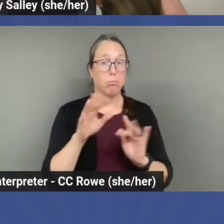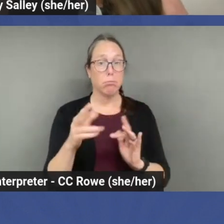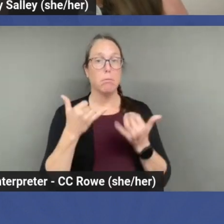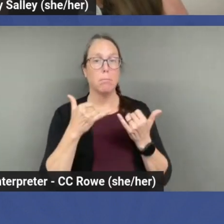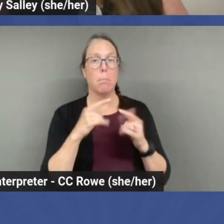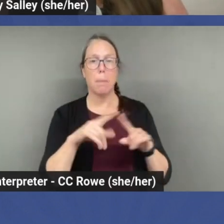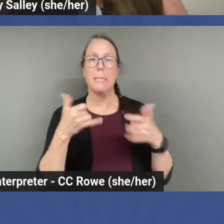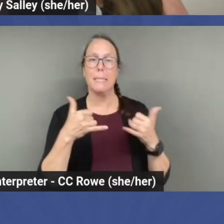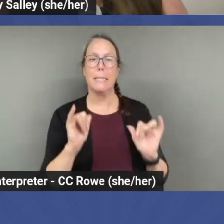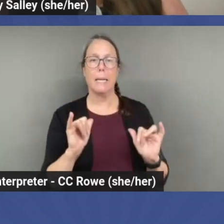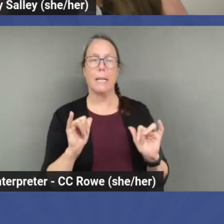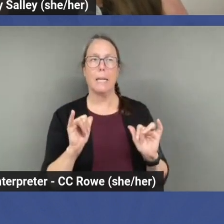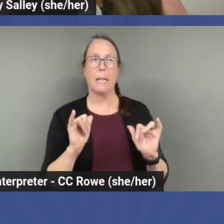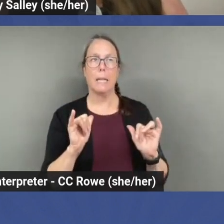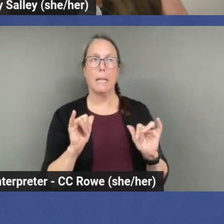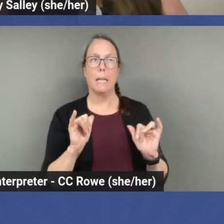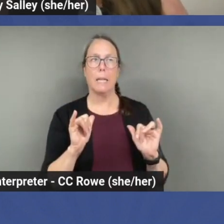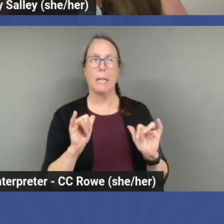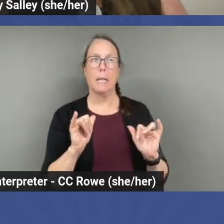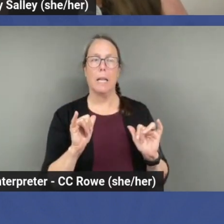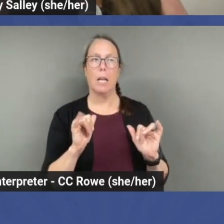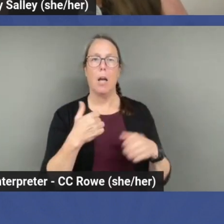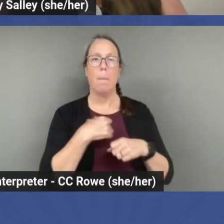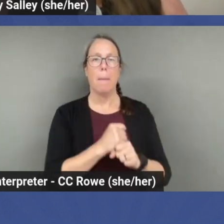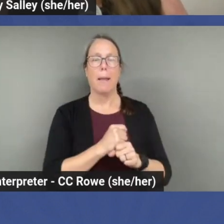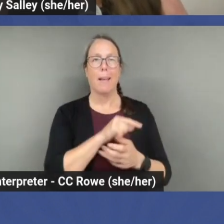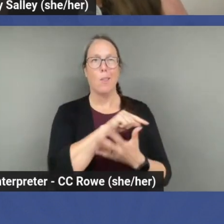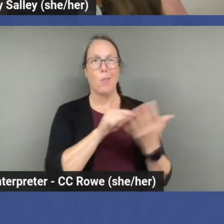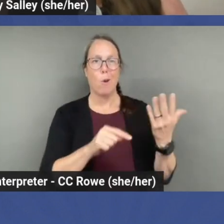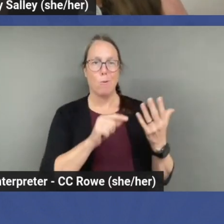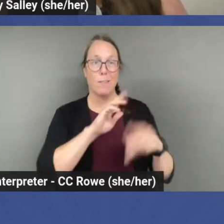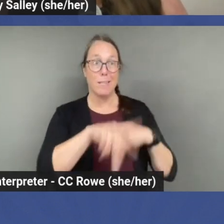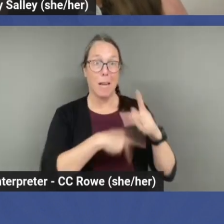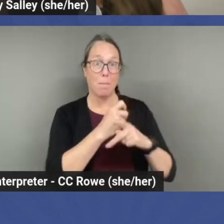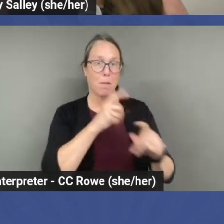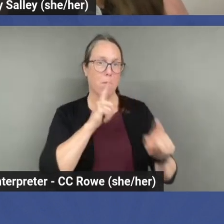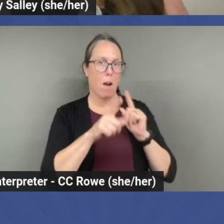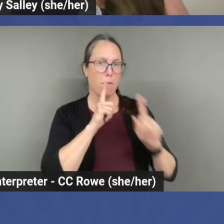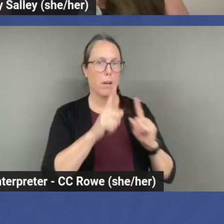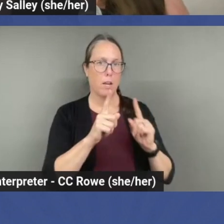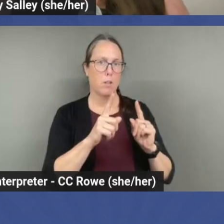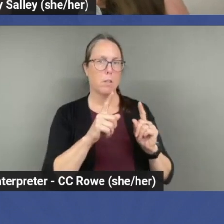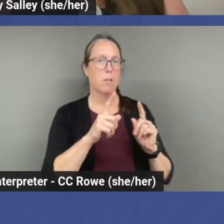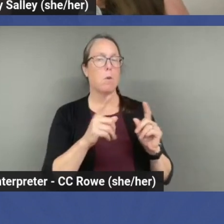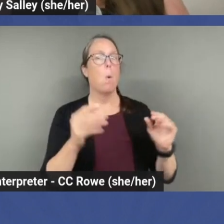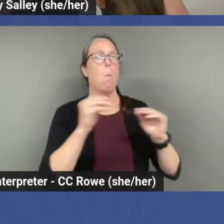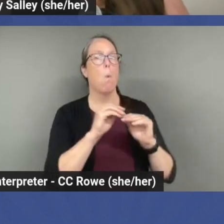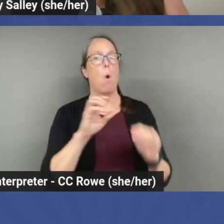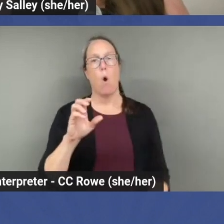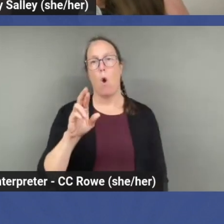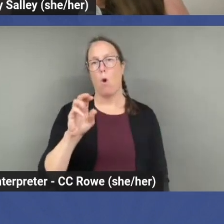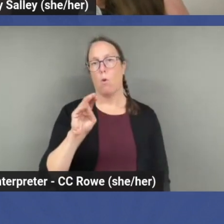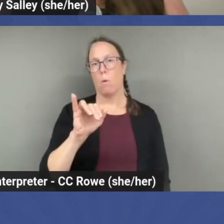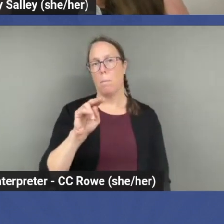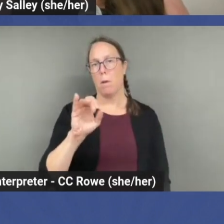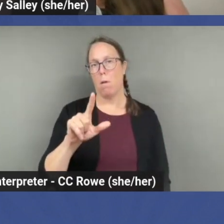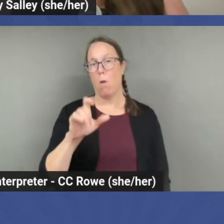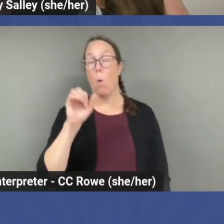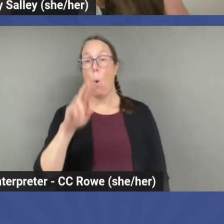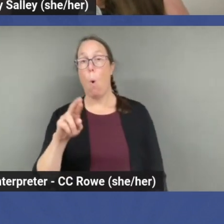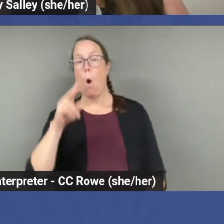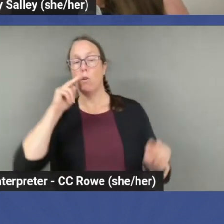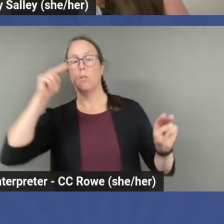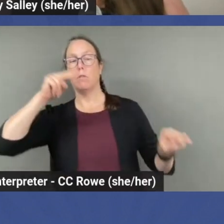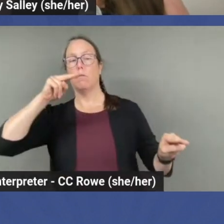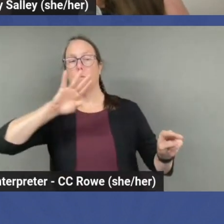conversations more up to being criminalized, more up to being surveilled, etc. So those are kind of the two-pronged approaches